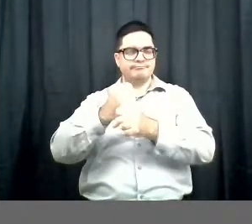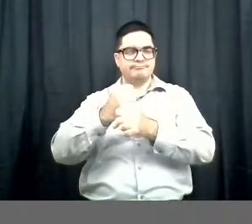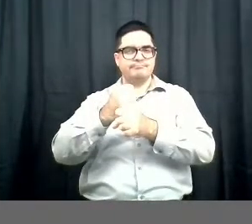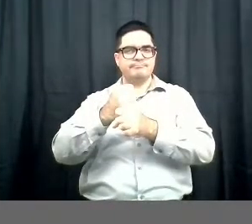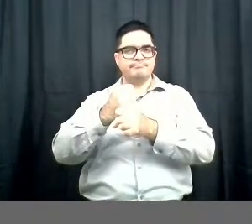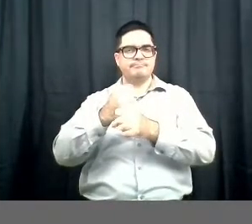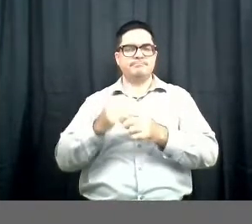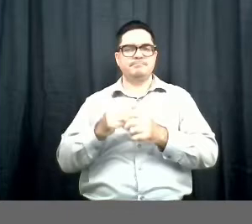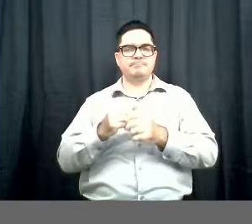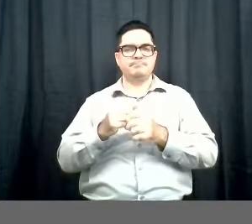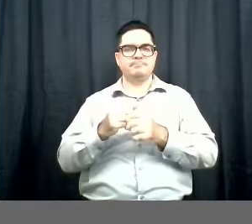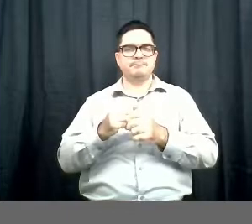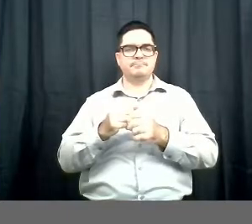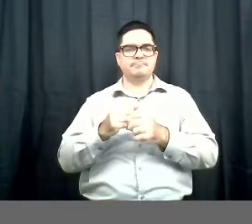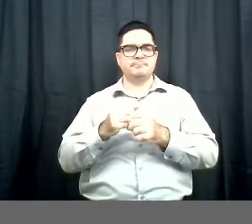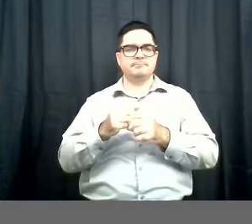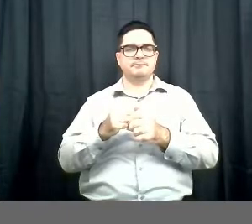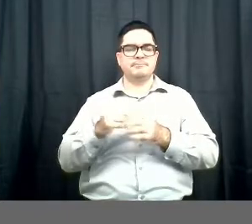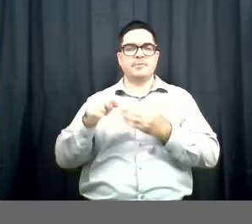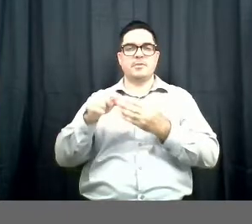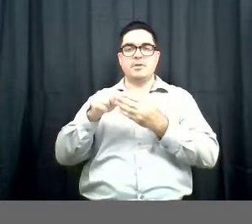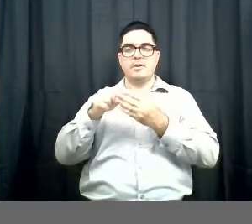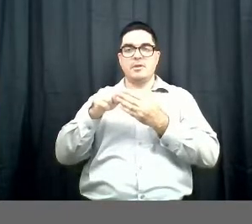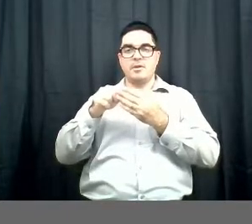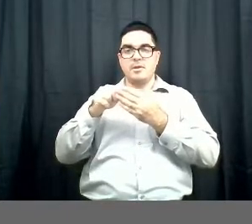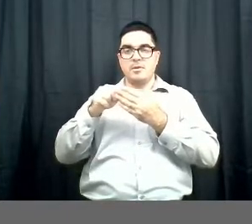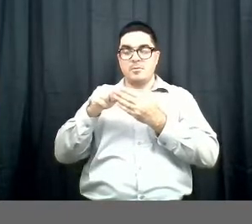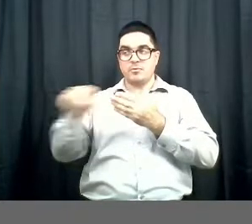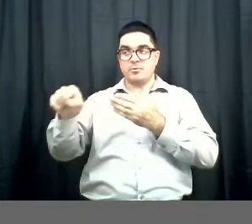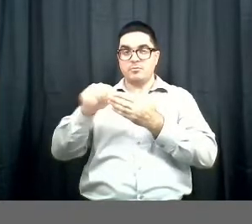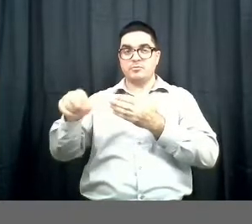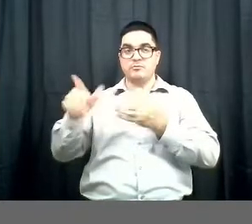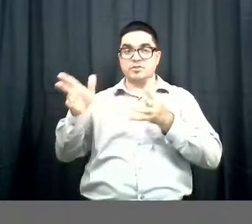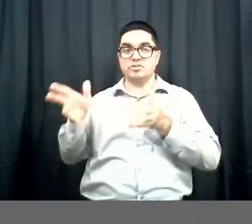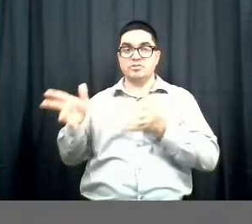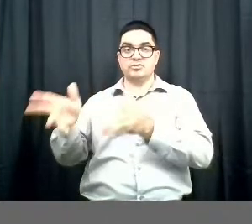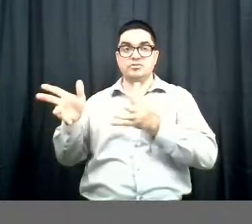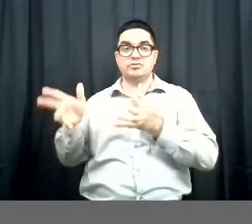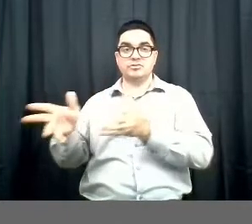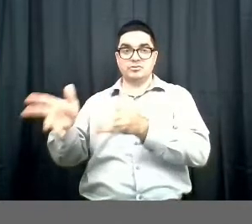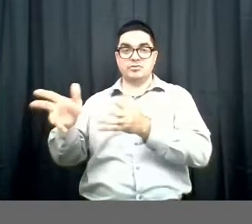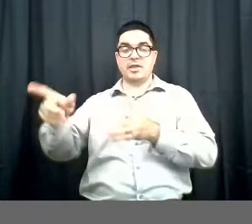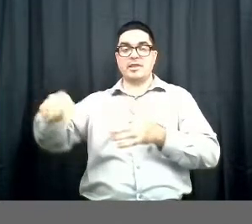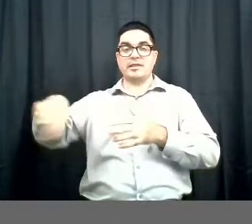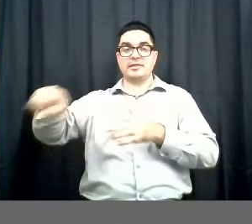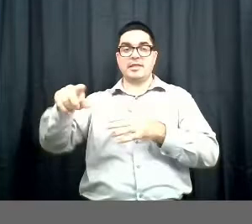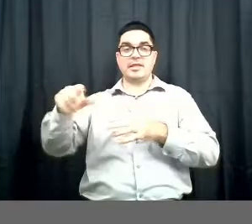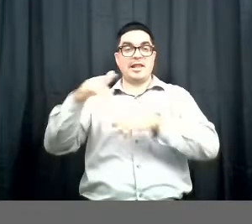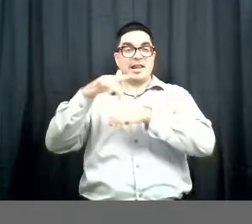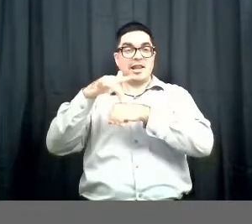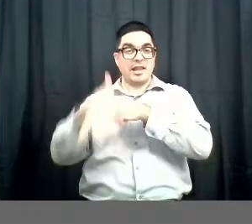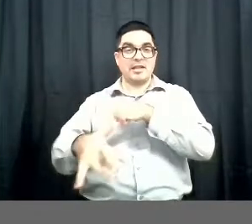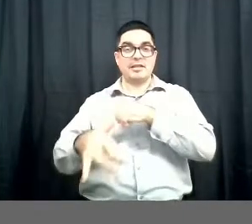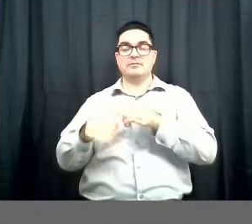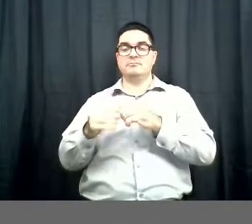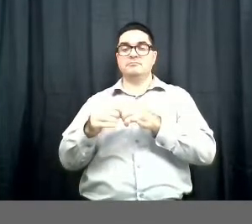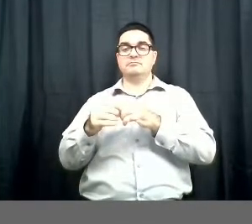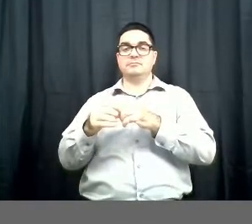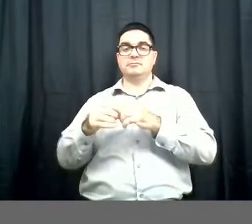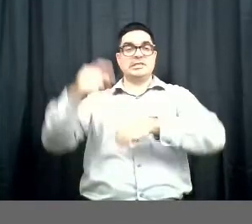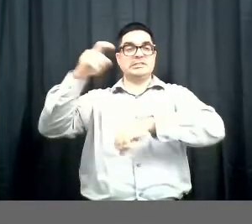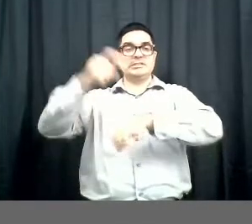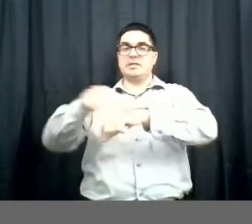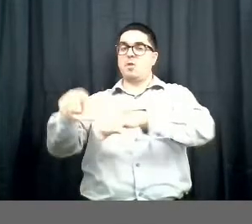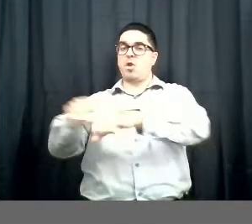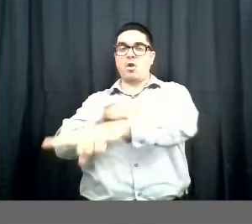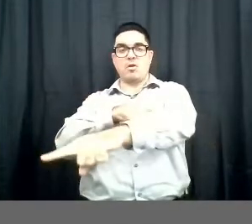element is the cost that's due to actually encouraging earlier retirement, people being on retirement earlier and longer than was calculated and assumed in the